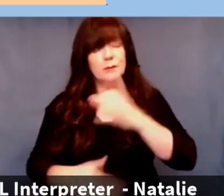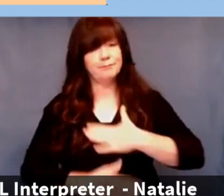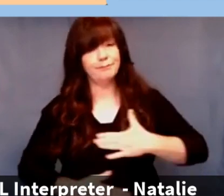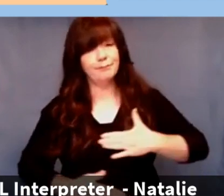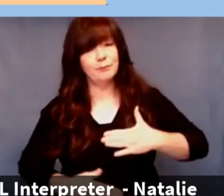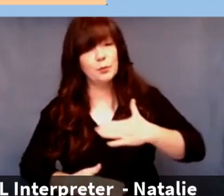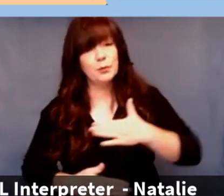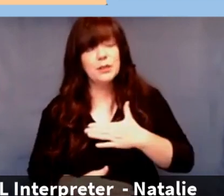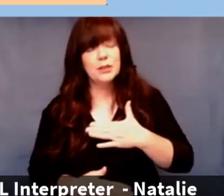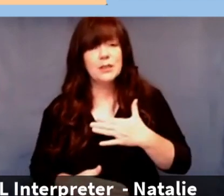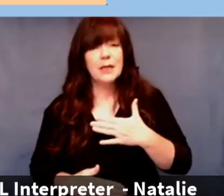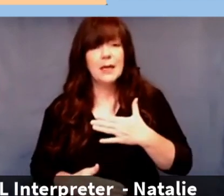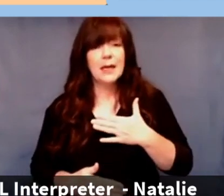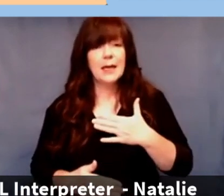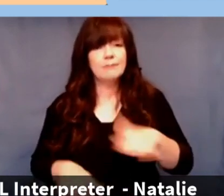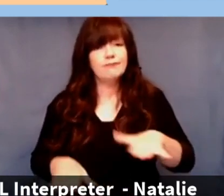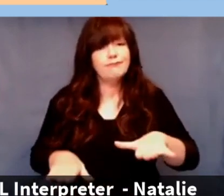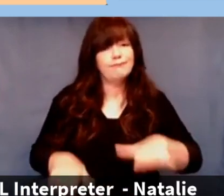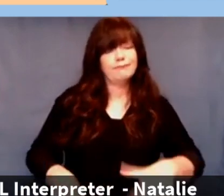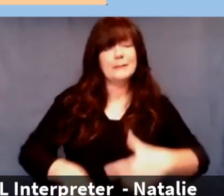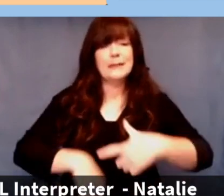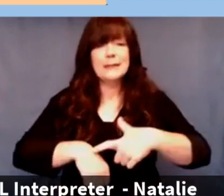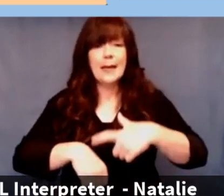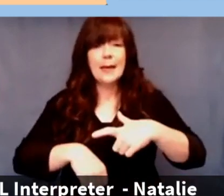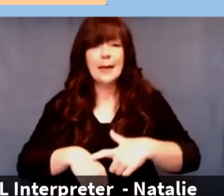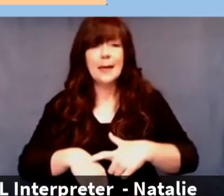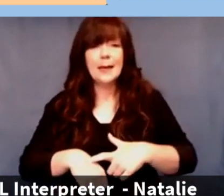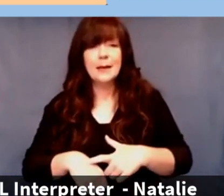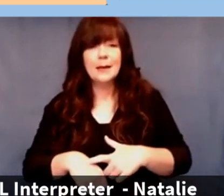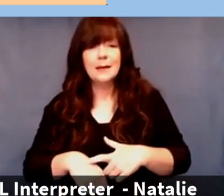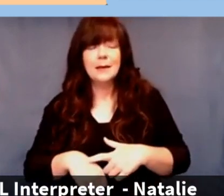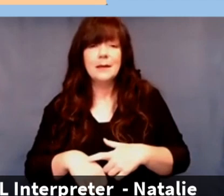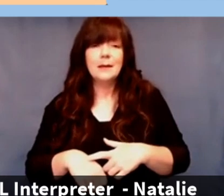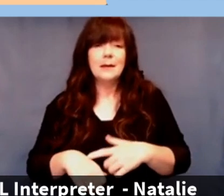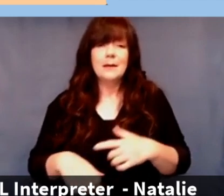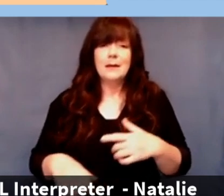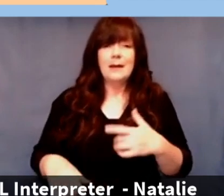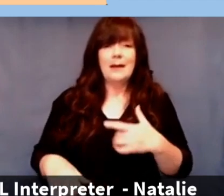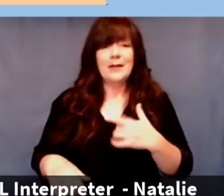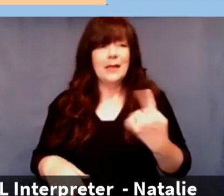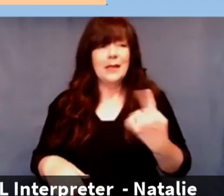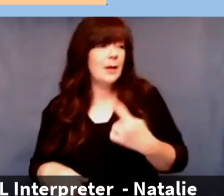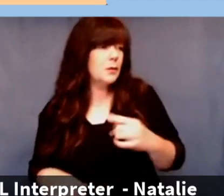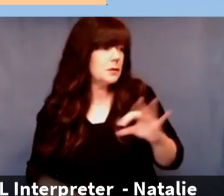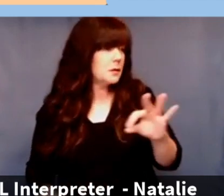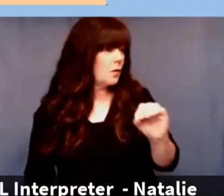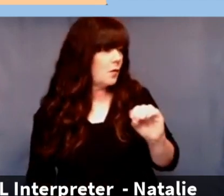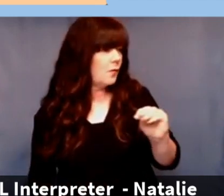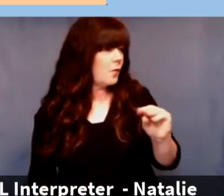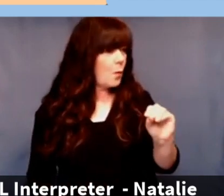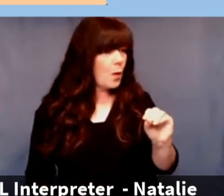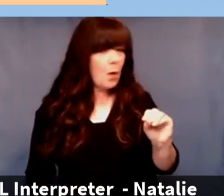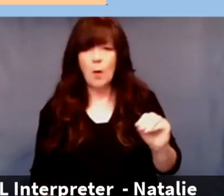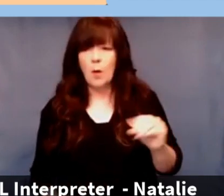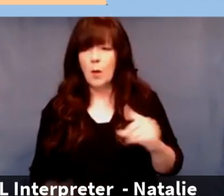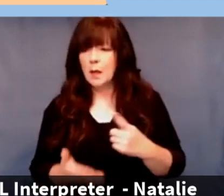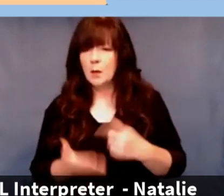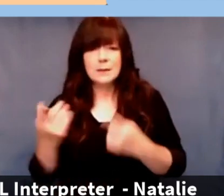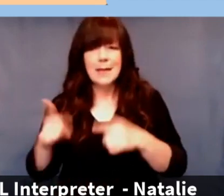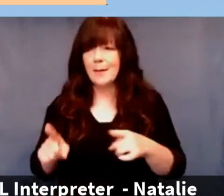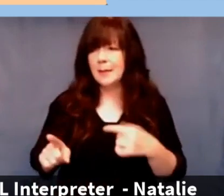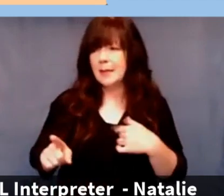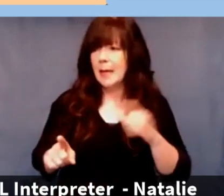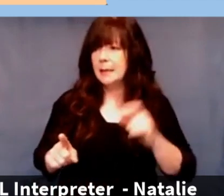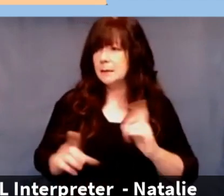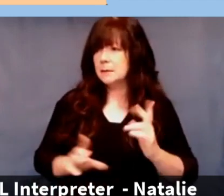appreciate the downtime. I find that I get FOMO. Like, I'm always like, what's that? What do I gotta do? What do I gotta do?